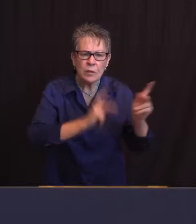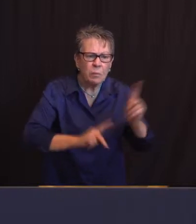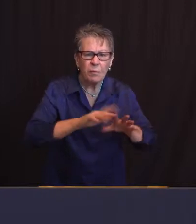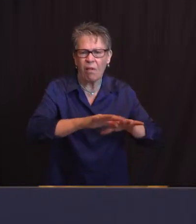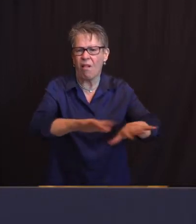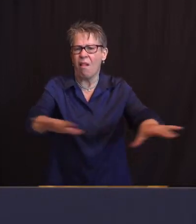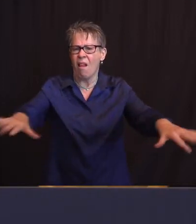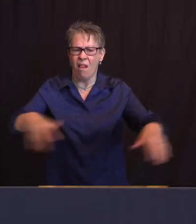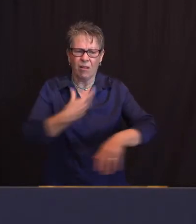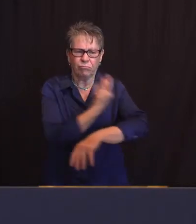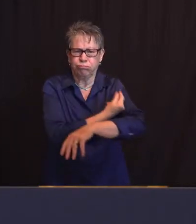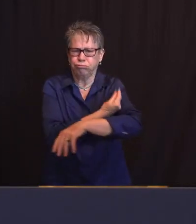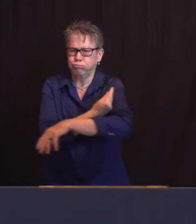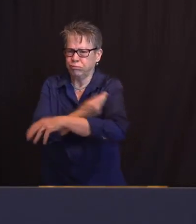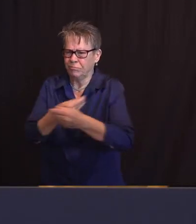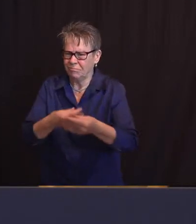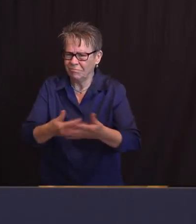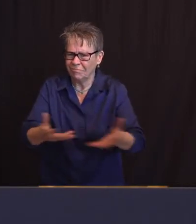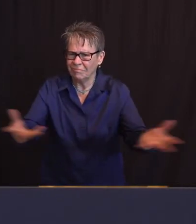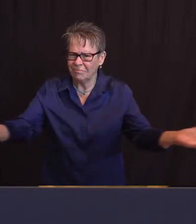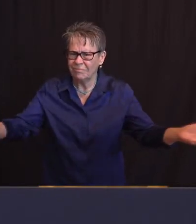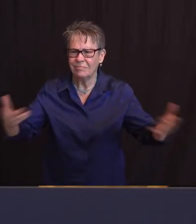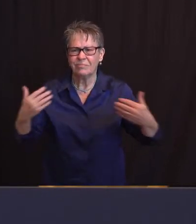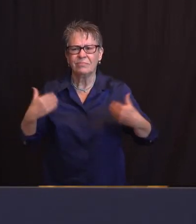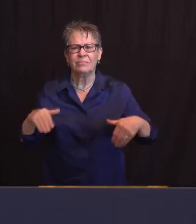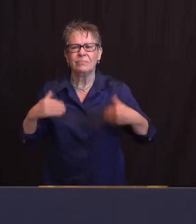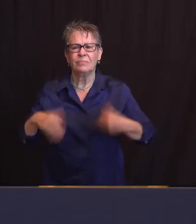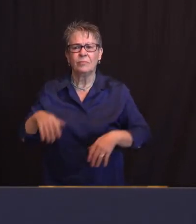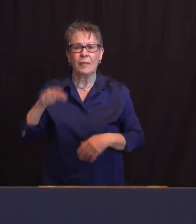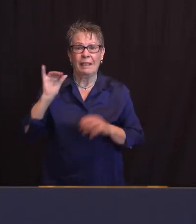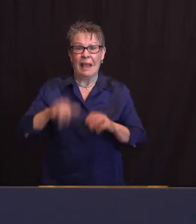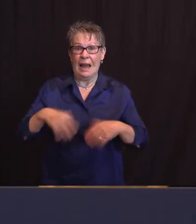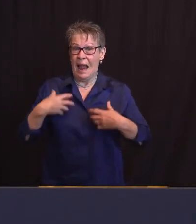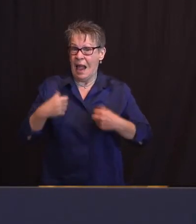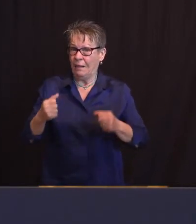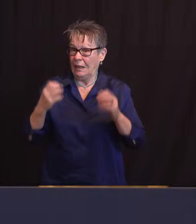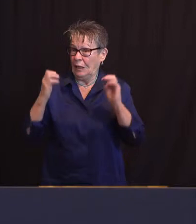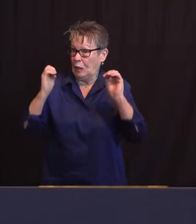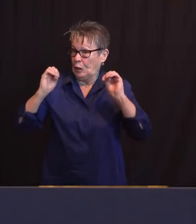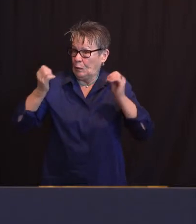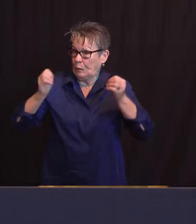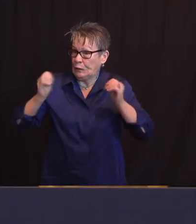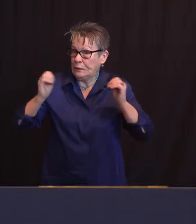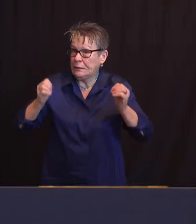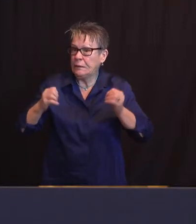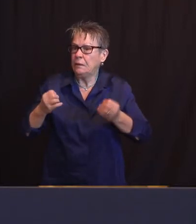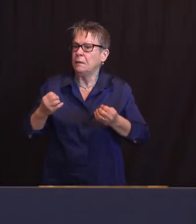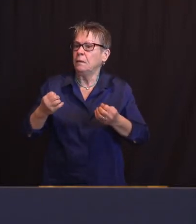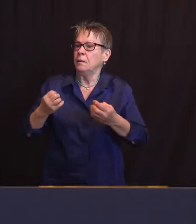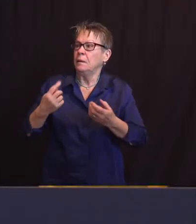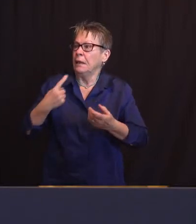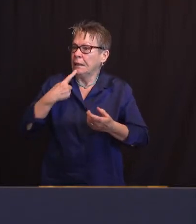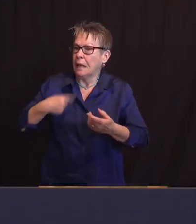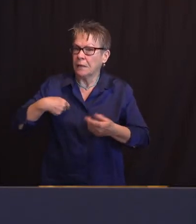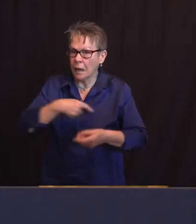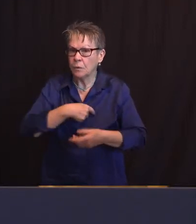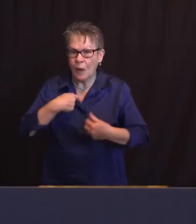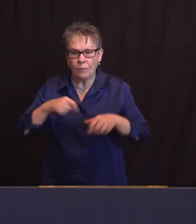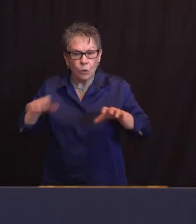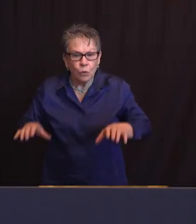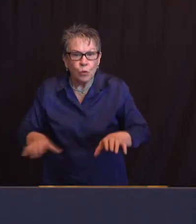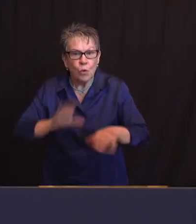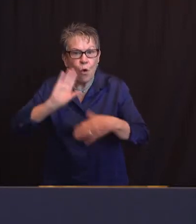health emergency orders allow us to do a lot of what I just described, and we are desperately needed. That's going to